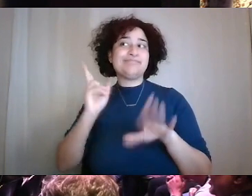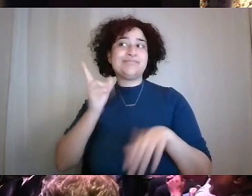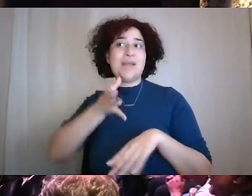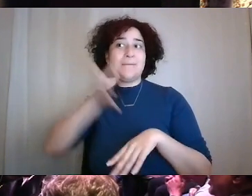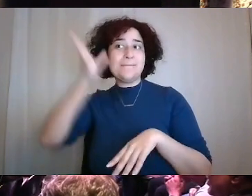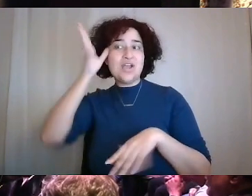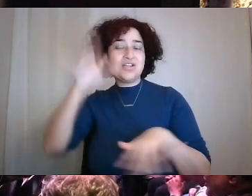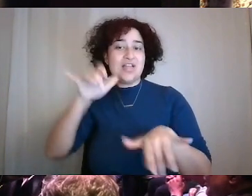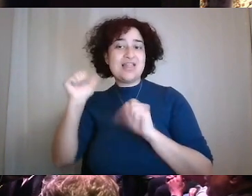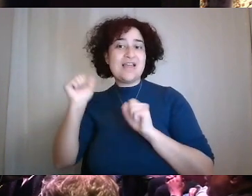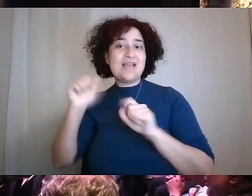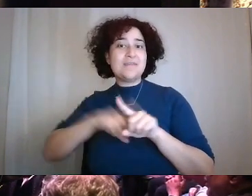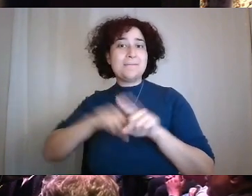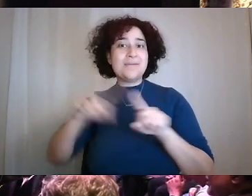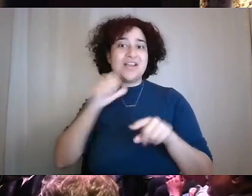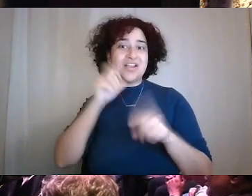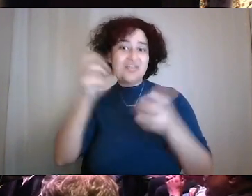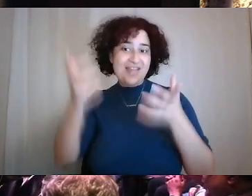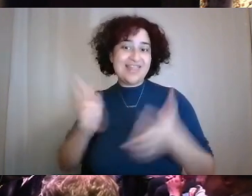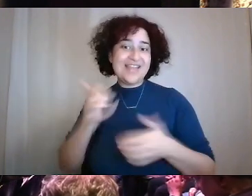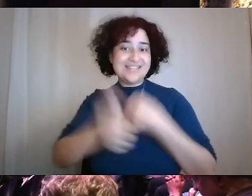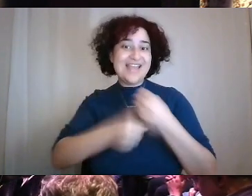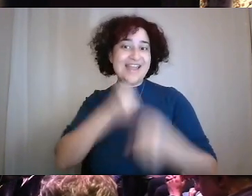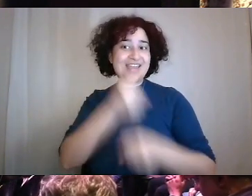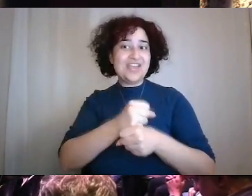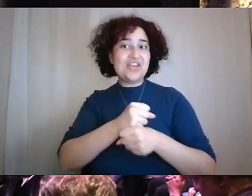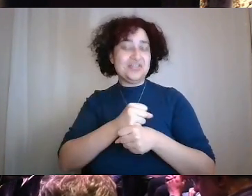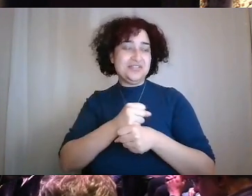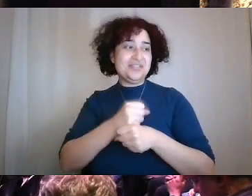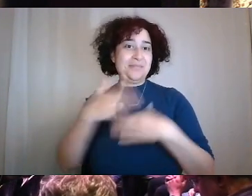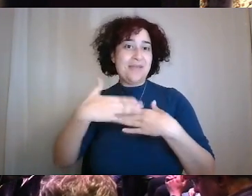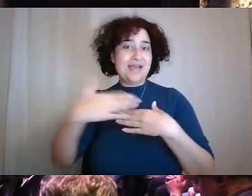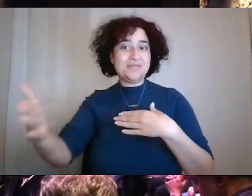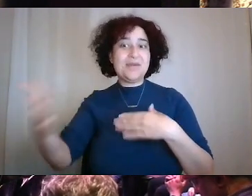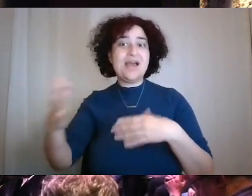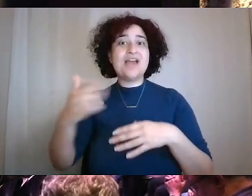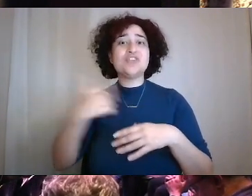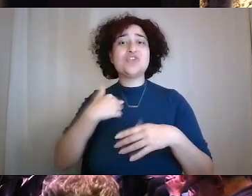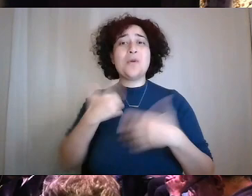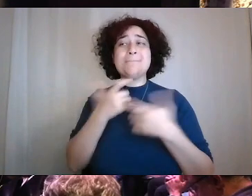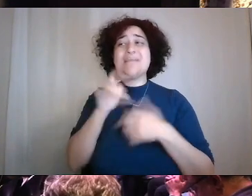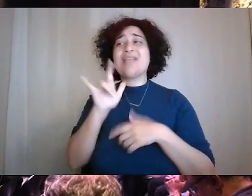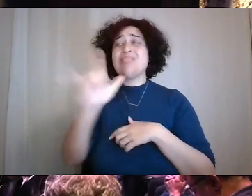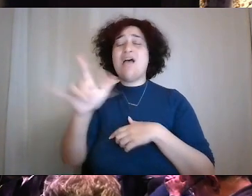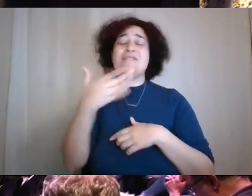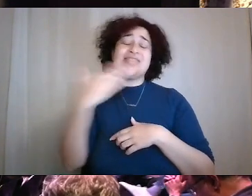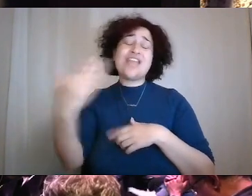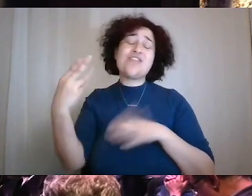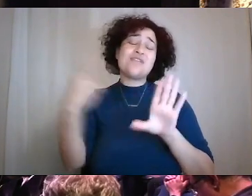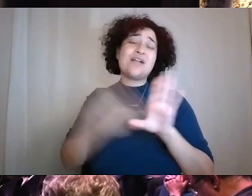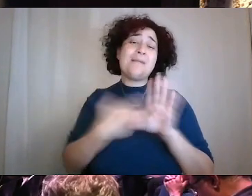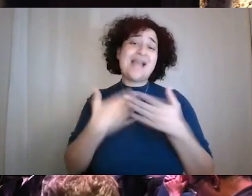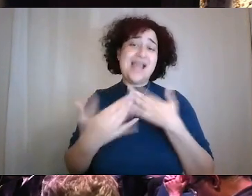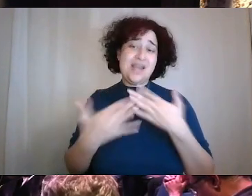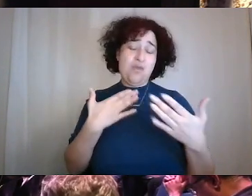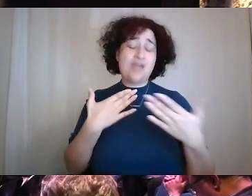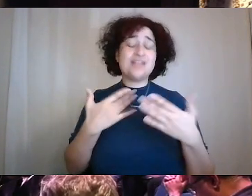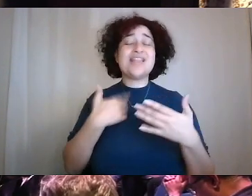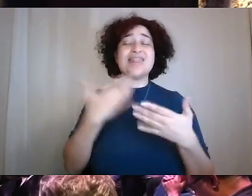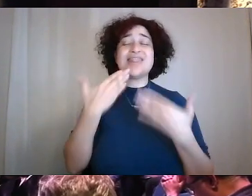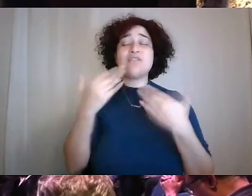Commons pass by without making an appearance. So big love, so grateful that you're here, and thank you for all the ways that we're sharing leadership